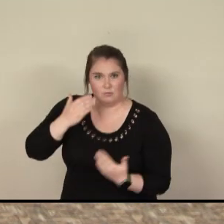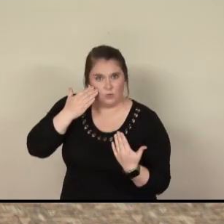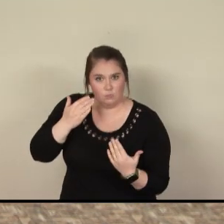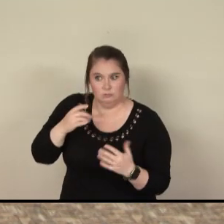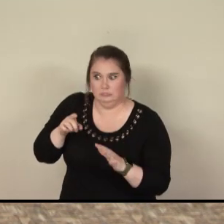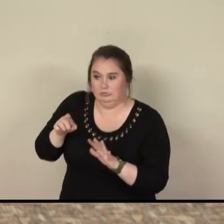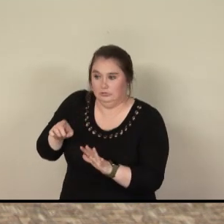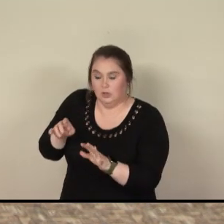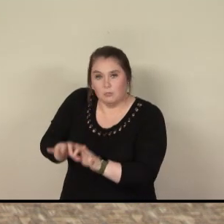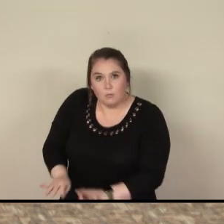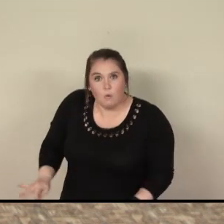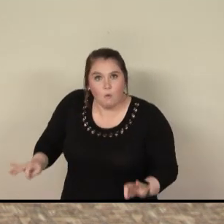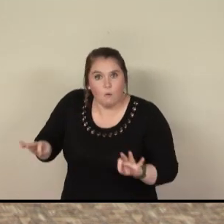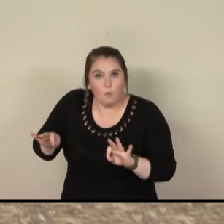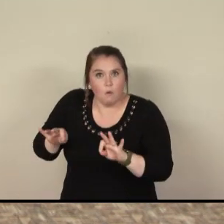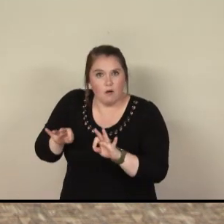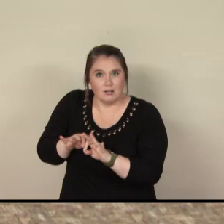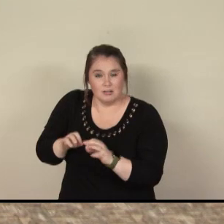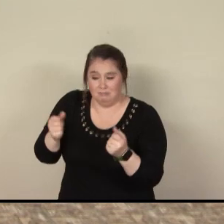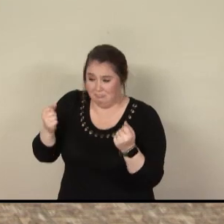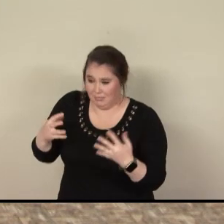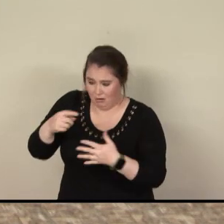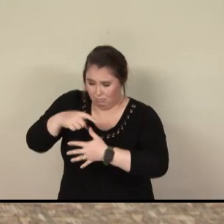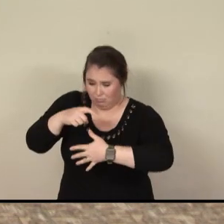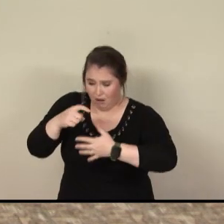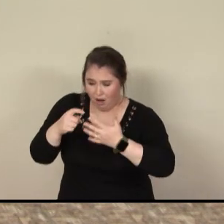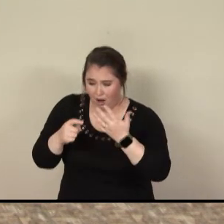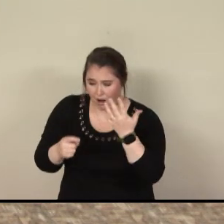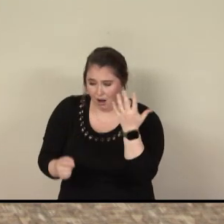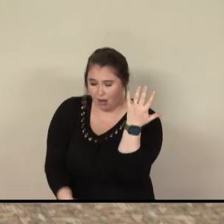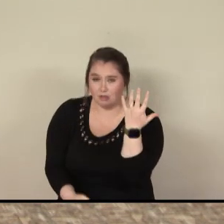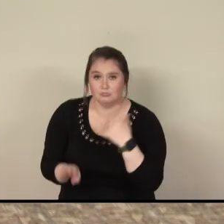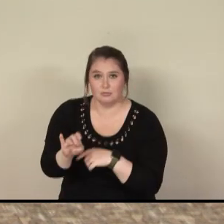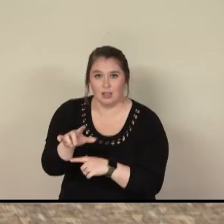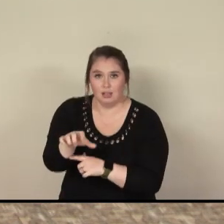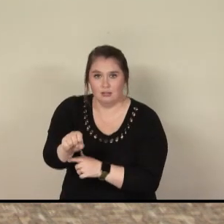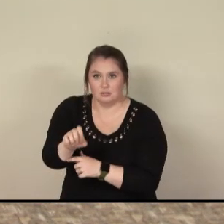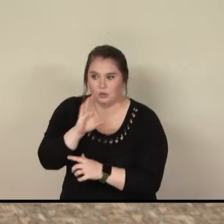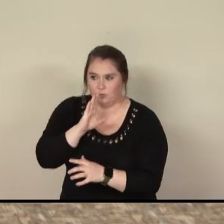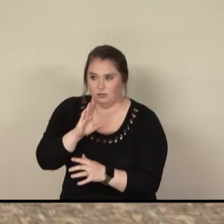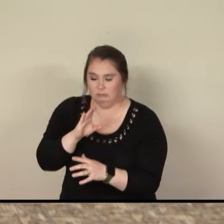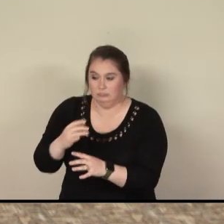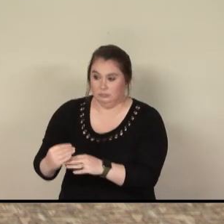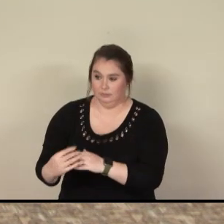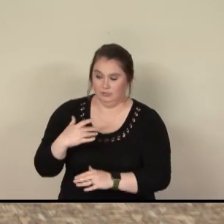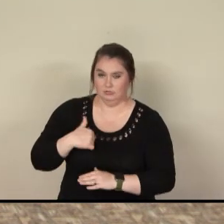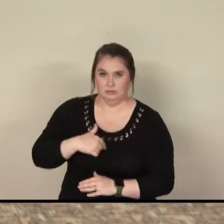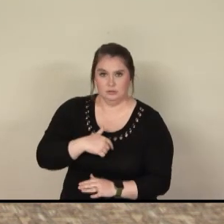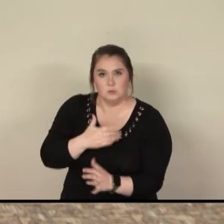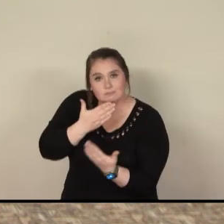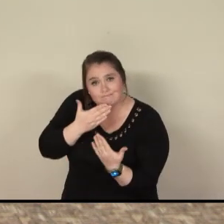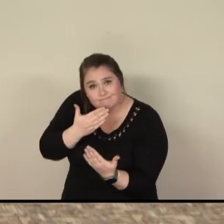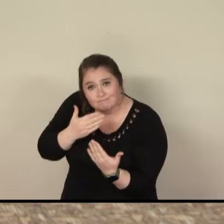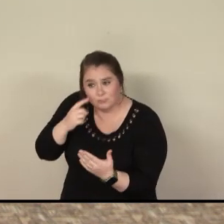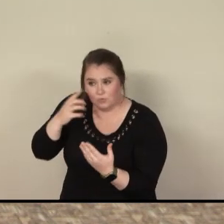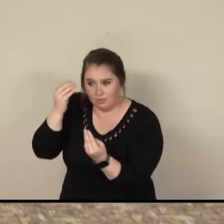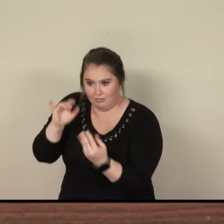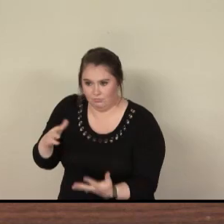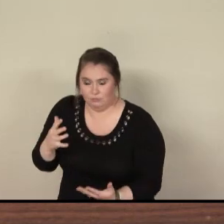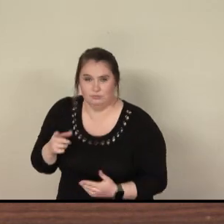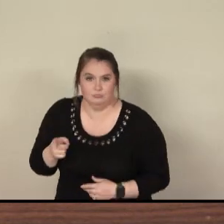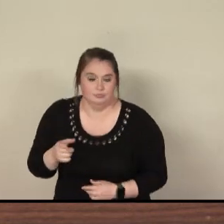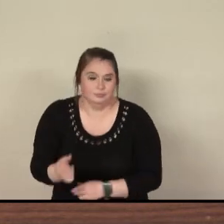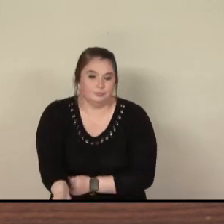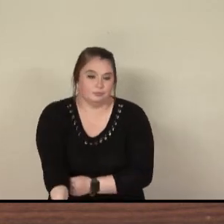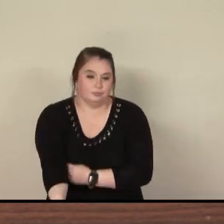is chock full of bills that would affect us. So thank you so much for that